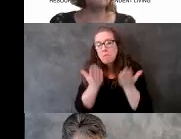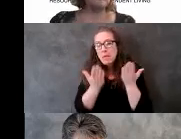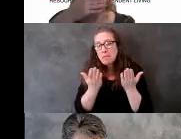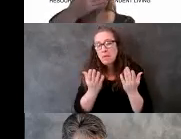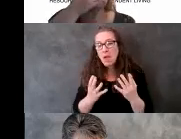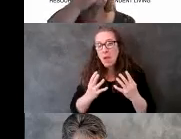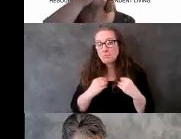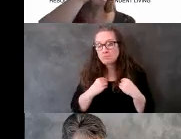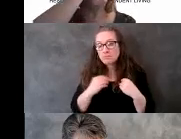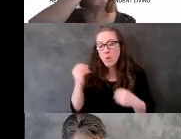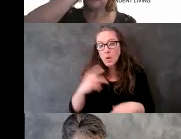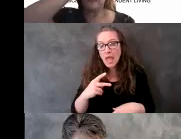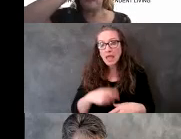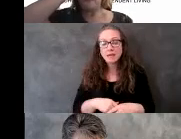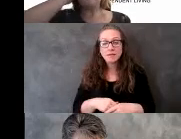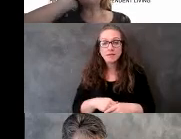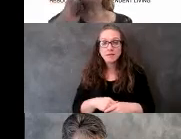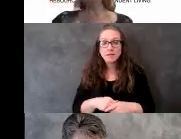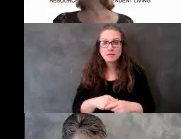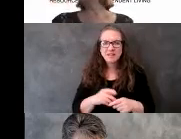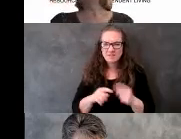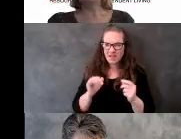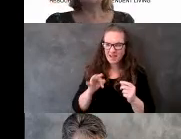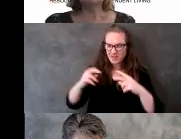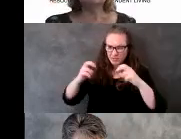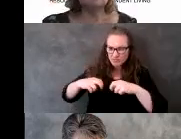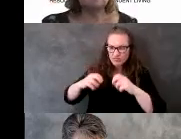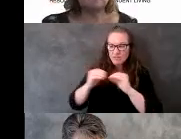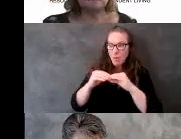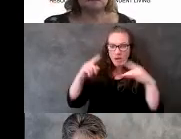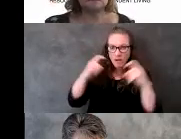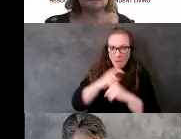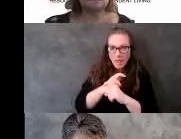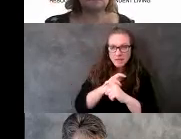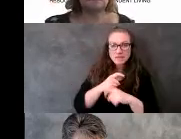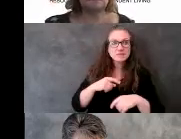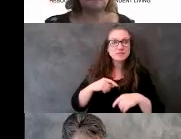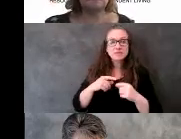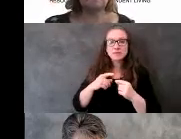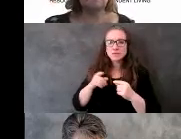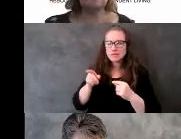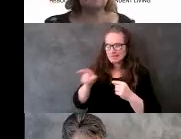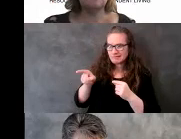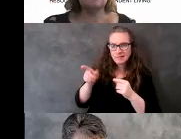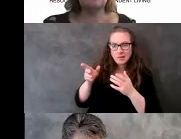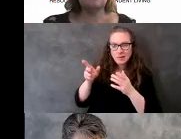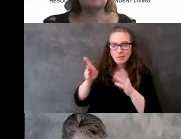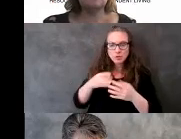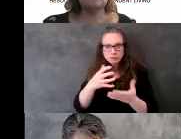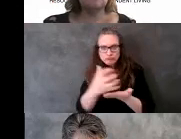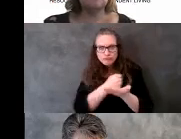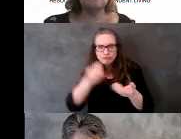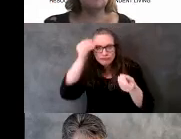scenario. For something more complicated, where the person might be needing to make decisions about their